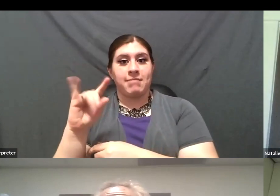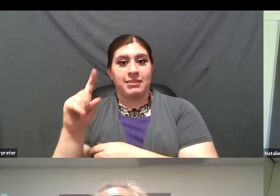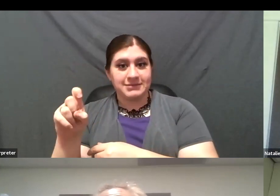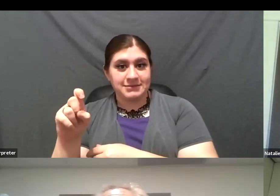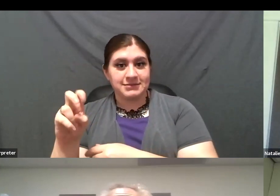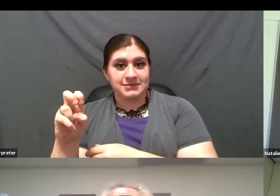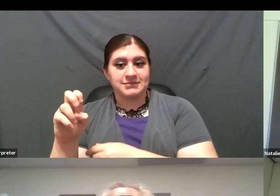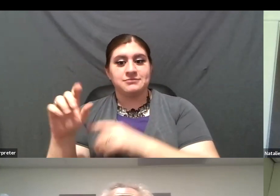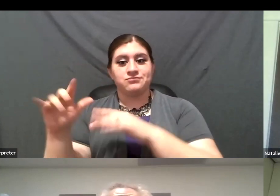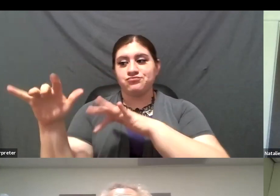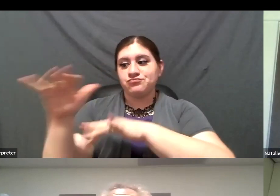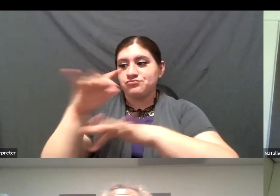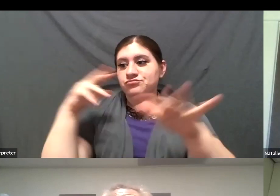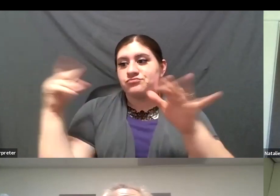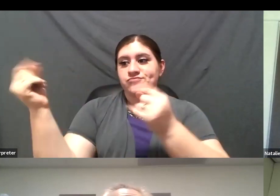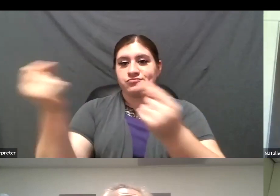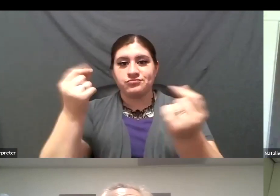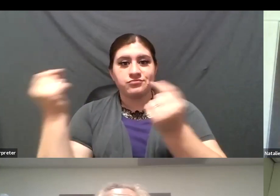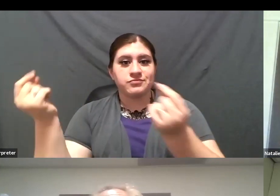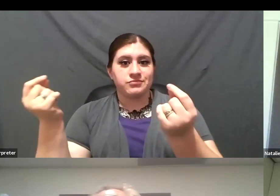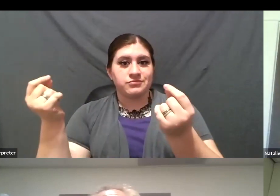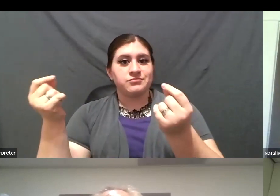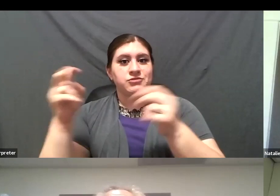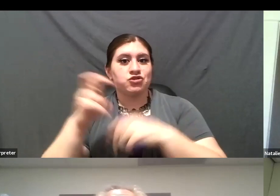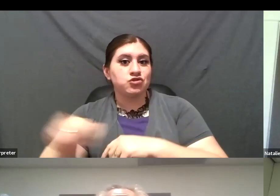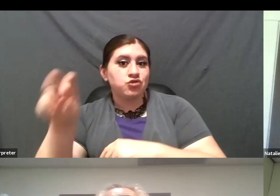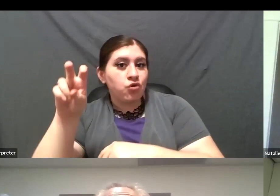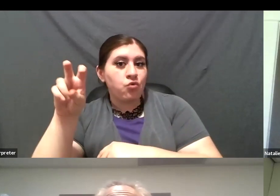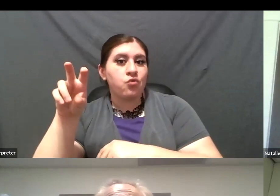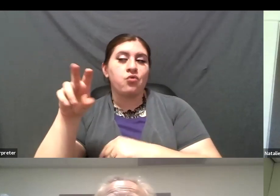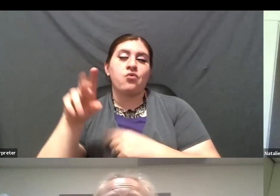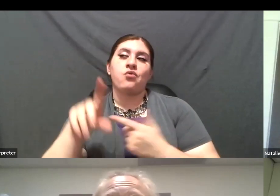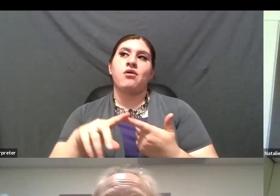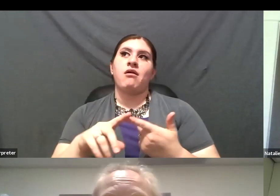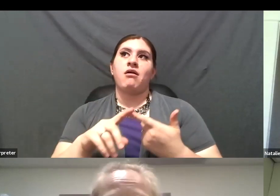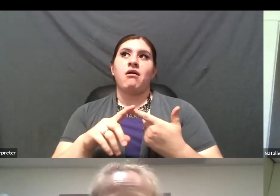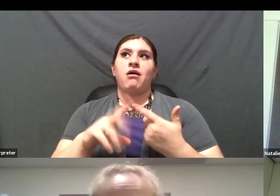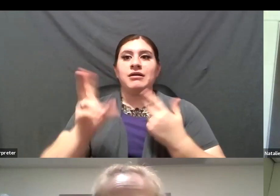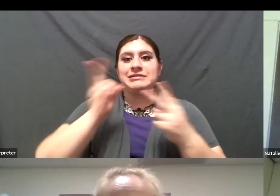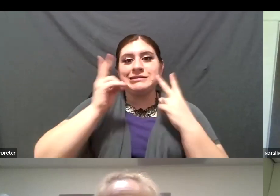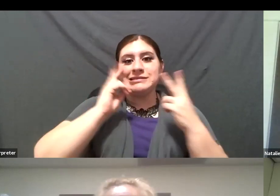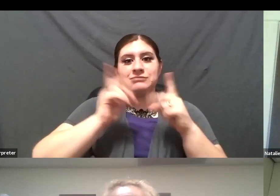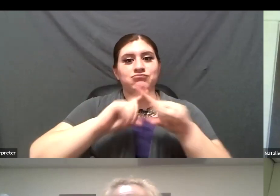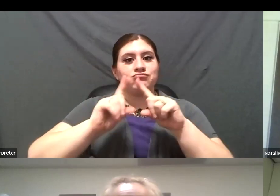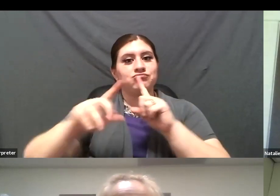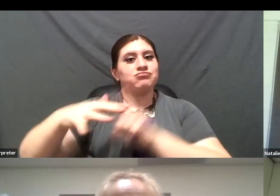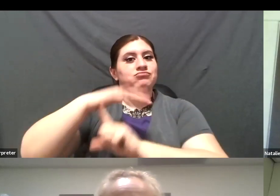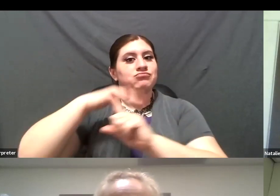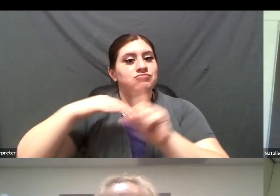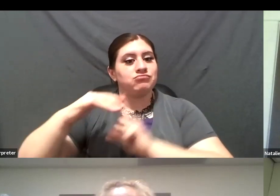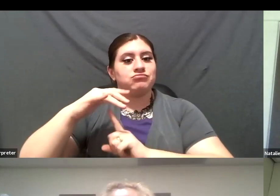going around, touring Belize, seeing the various habitats,